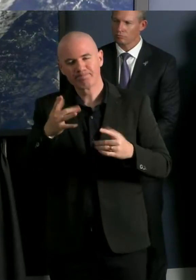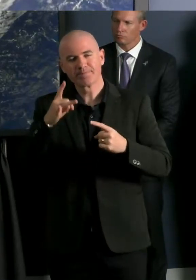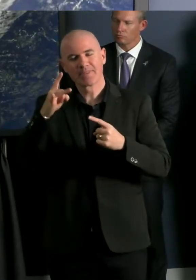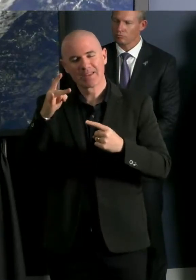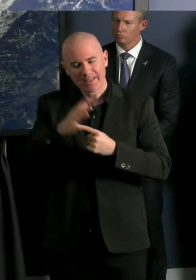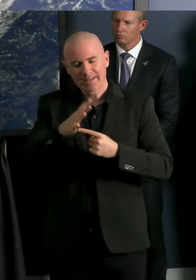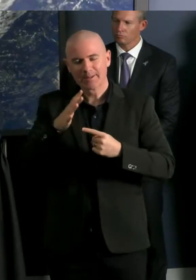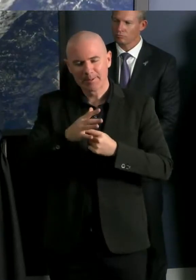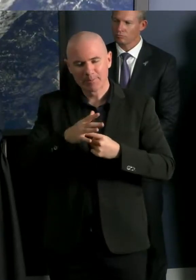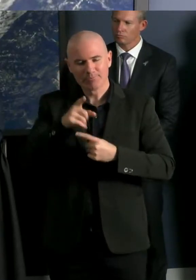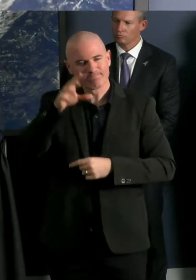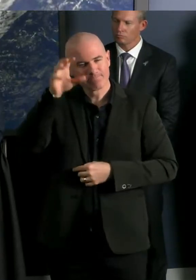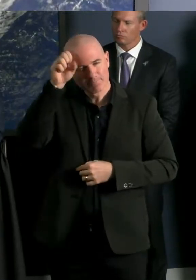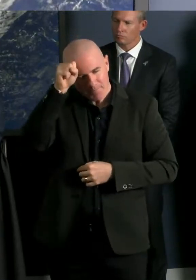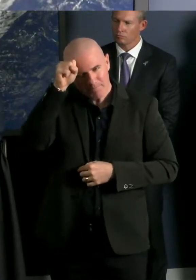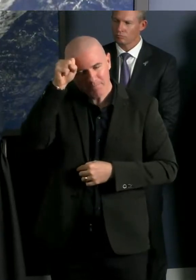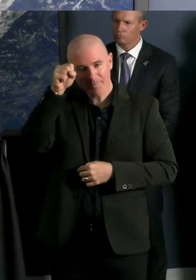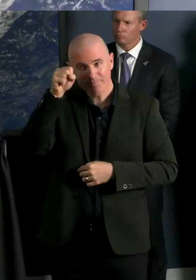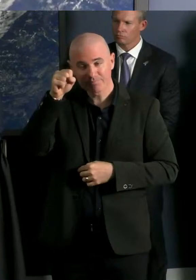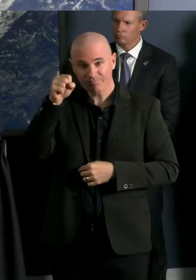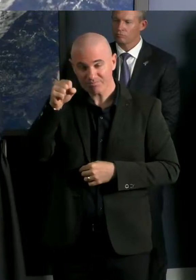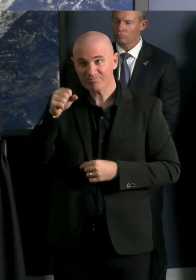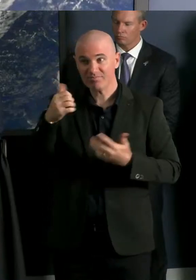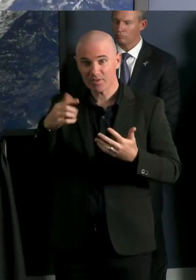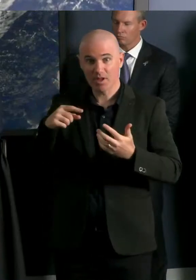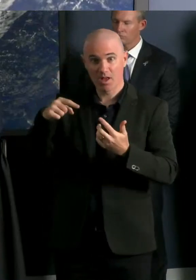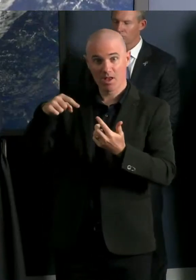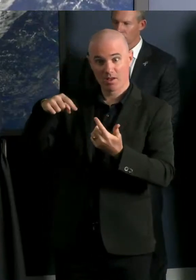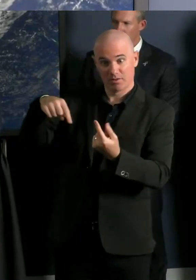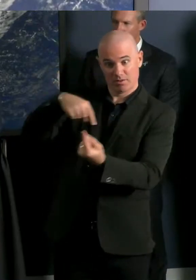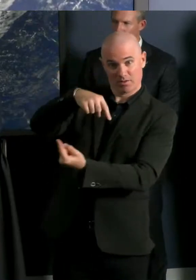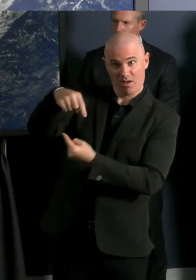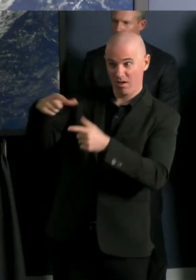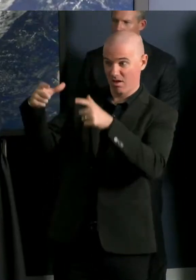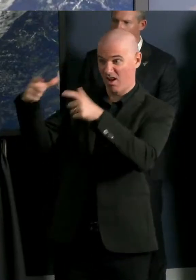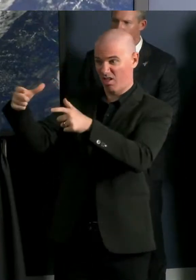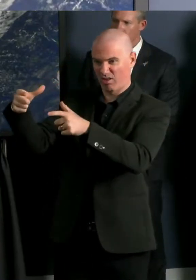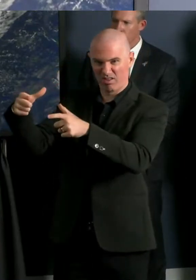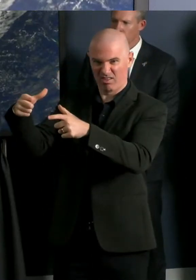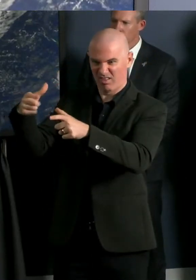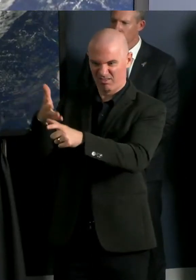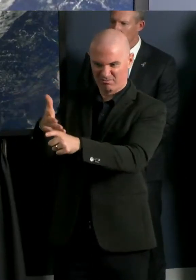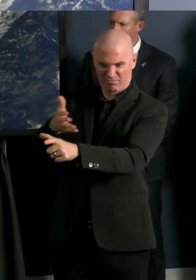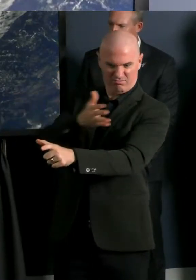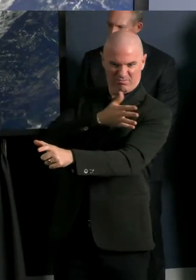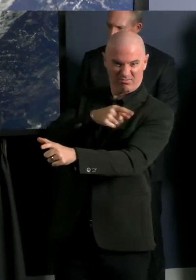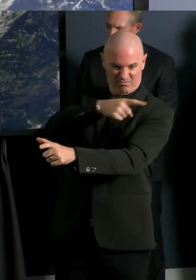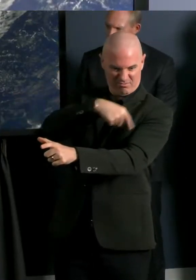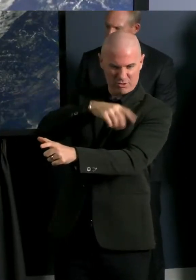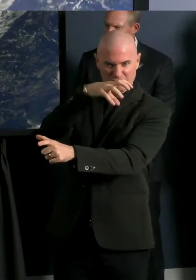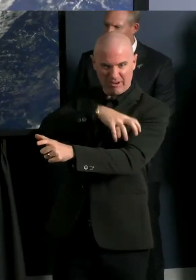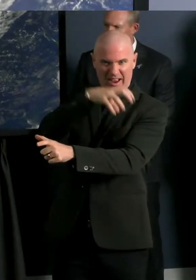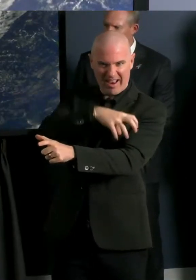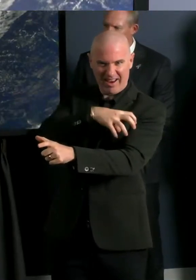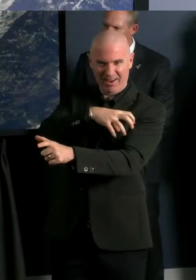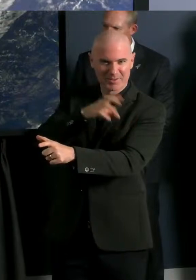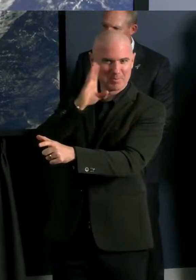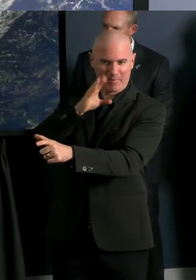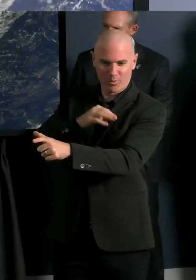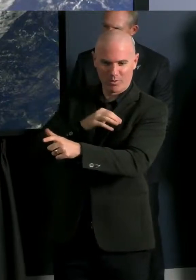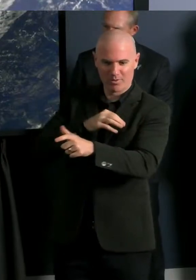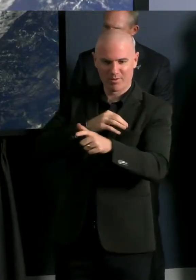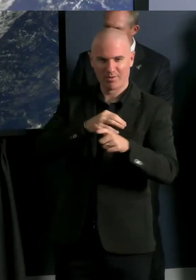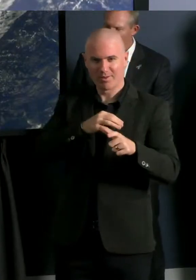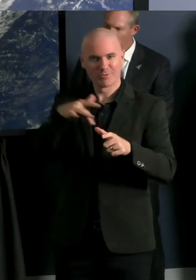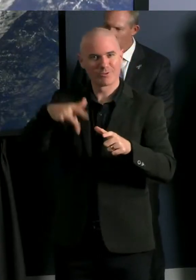with cyclones, we can see large rain bands quite far from the centre of the cyclone. So we did see in a 20-hour